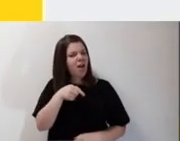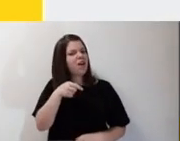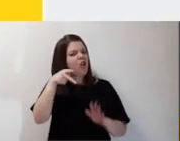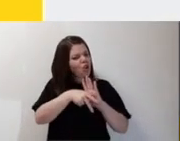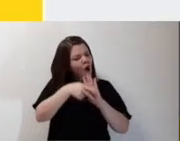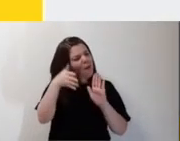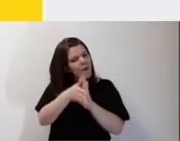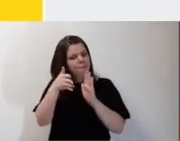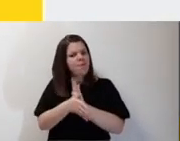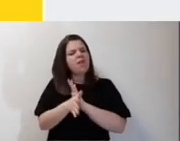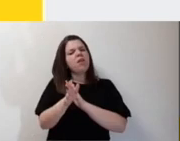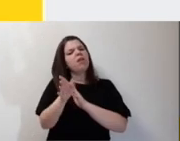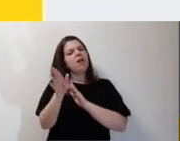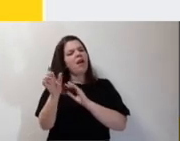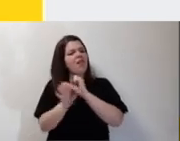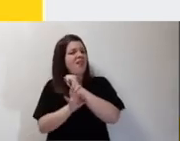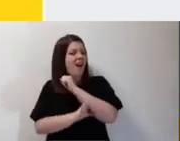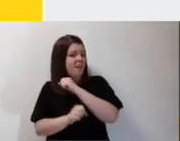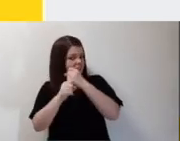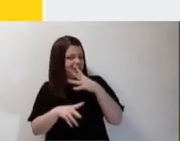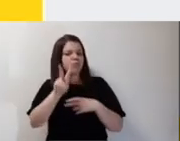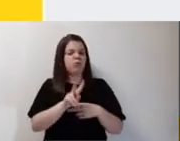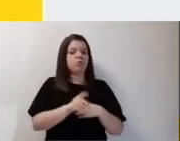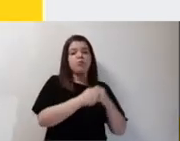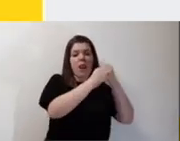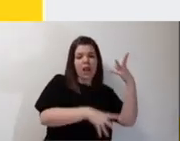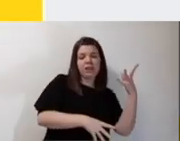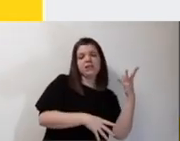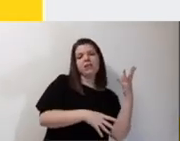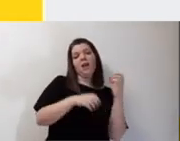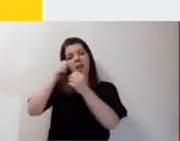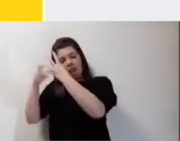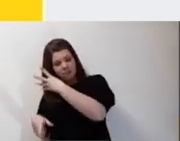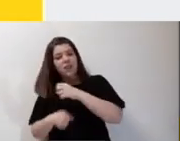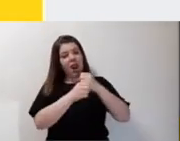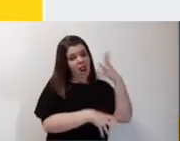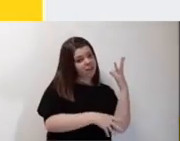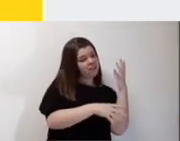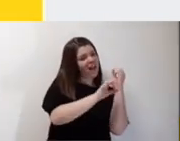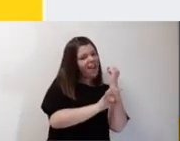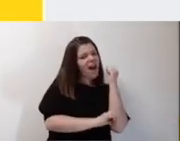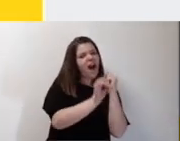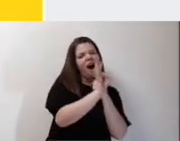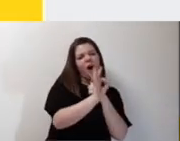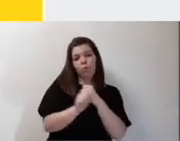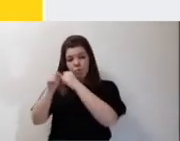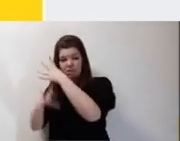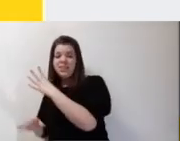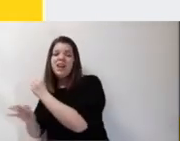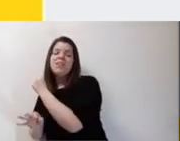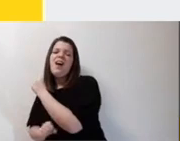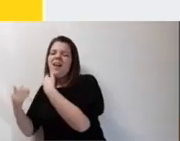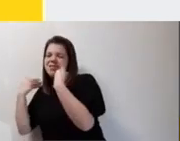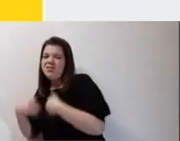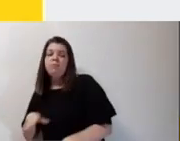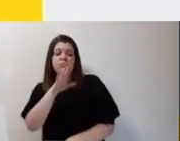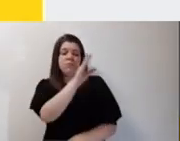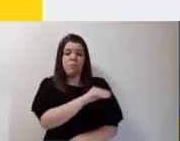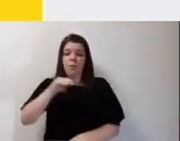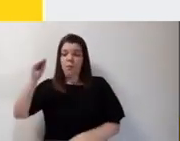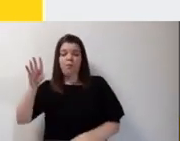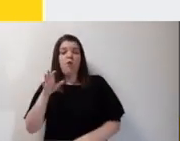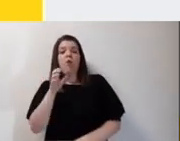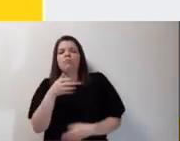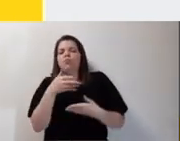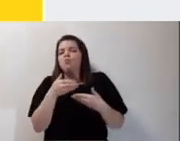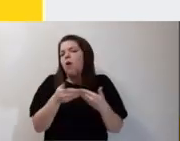done. In the first video and the first issue explaining the rules, we establish it and they move tickets to done. All team